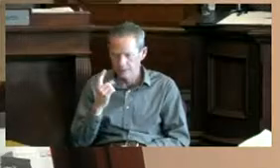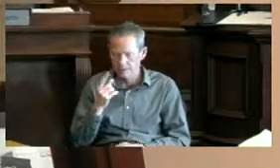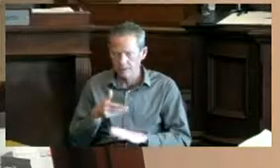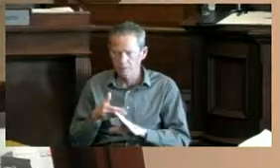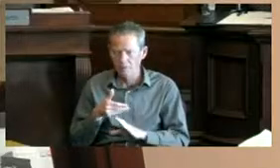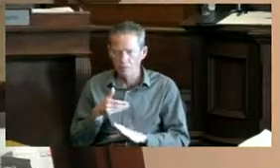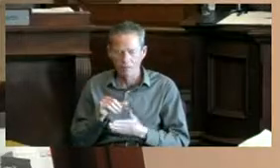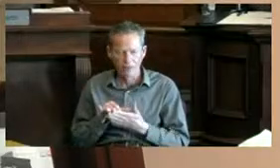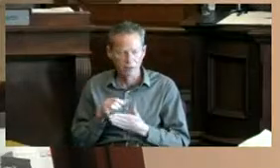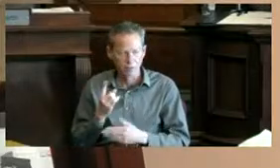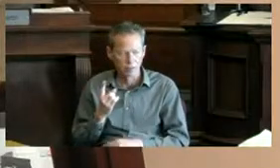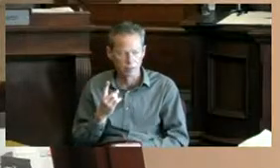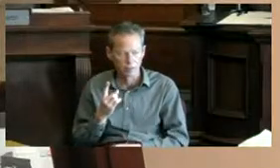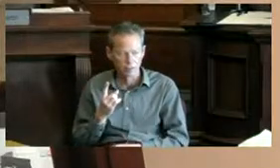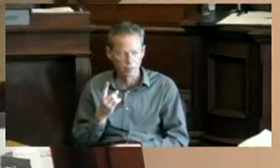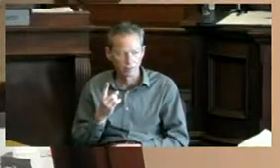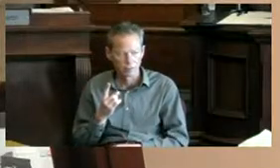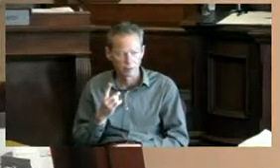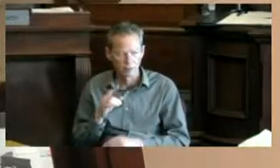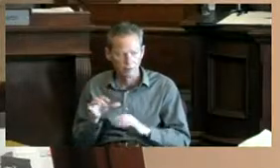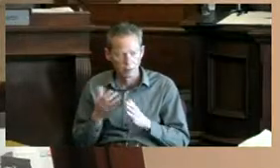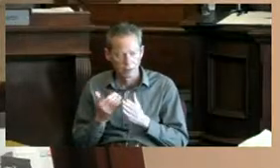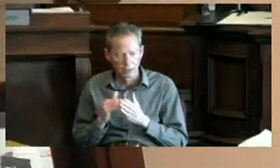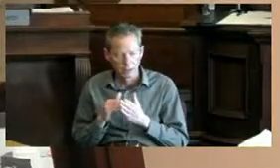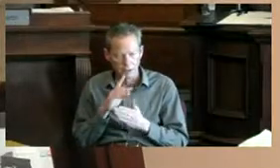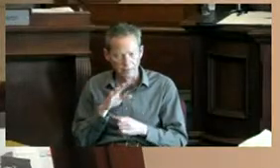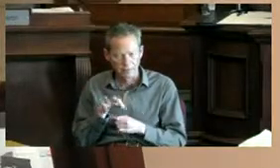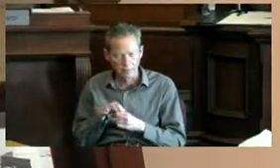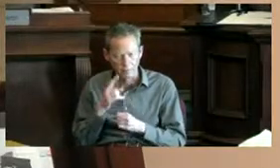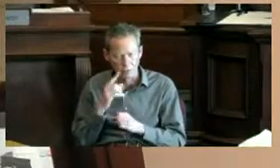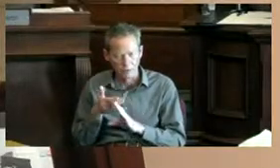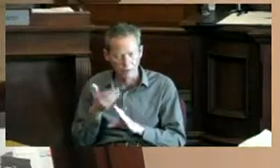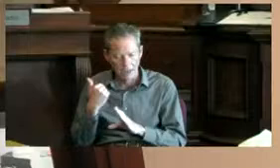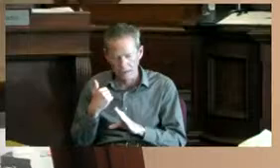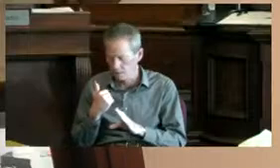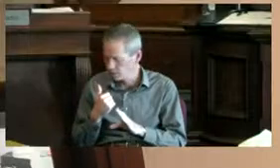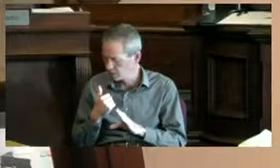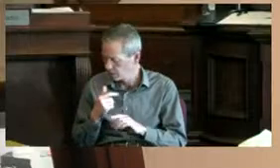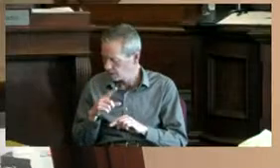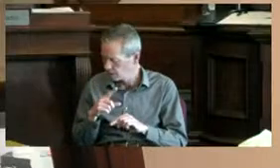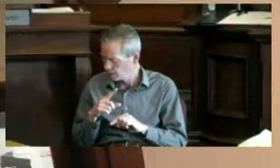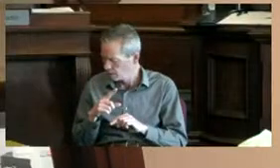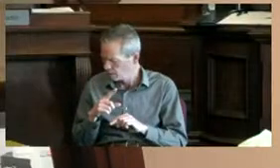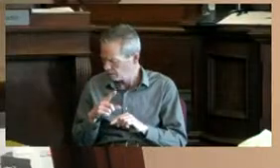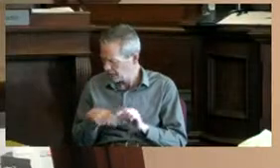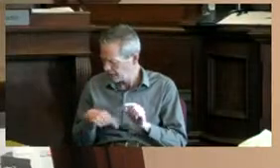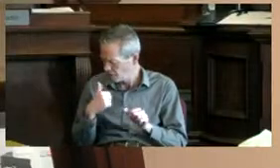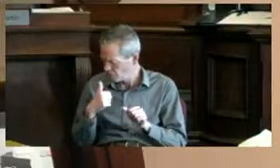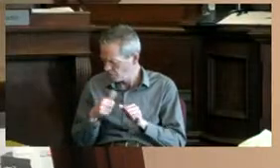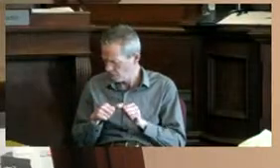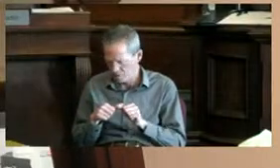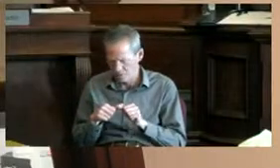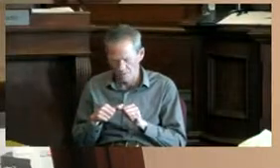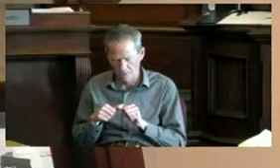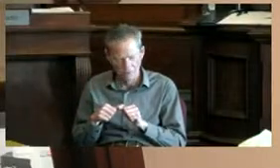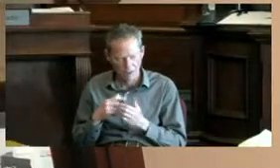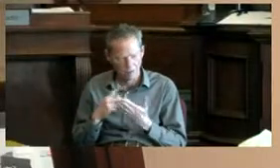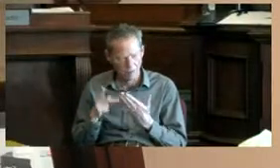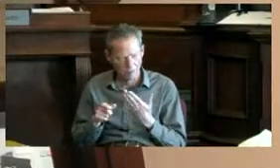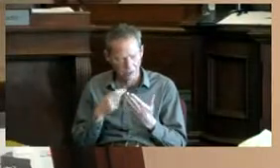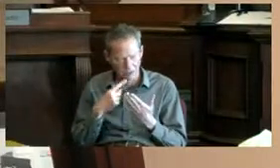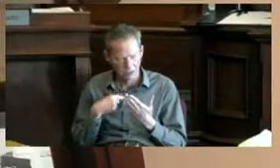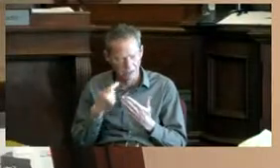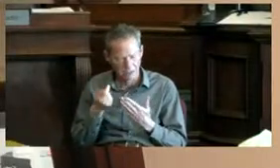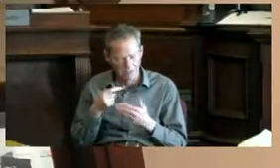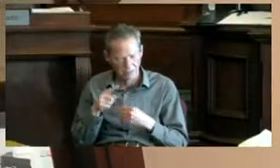this, I'm sure we're doing it again, so I've obviously voted for it in the past. And I just can't place this program to save the life of me. Can you tell me